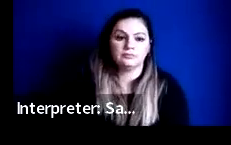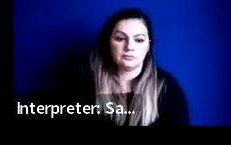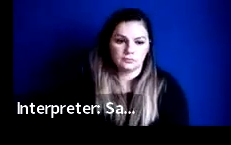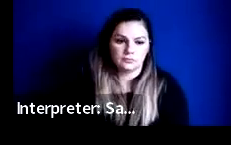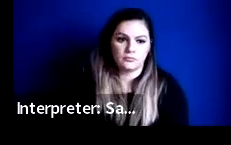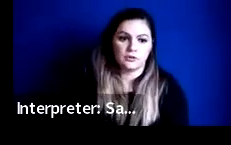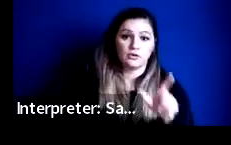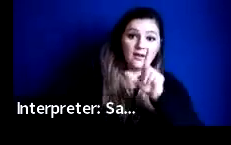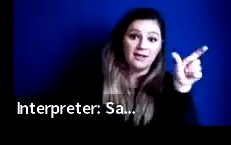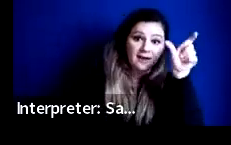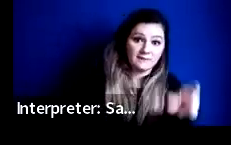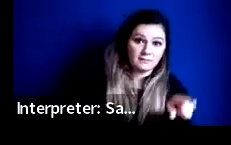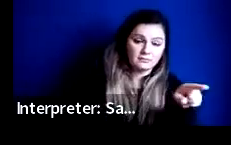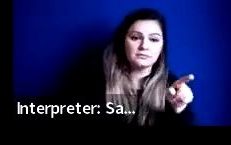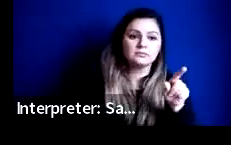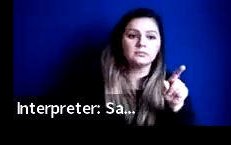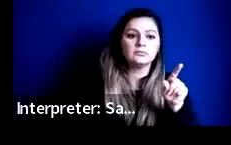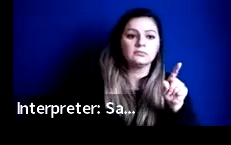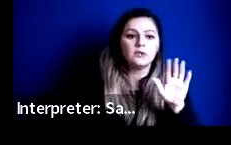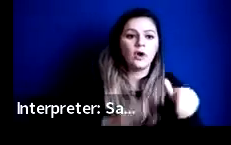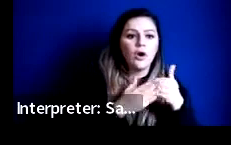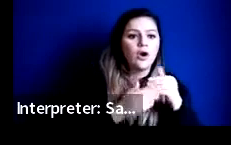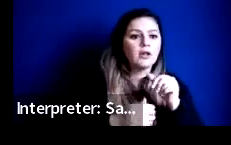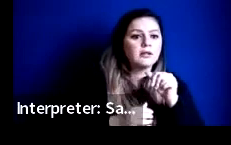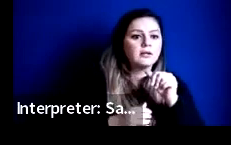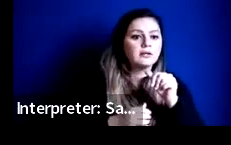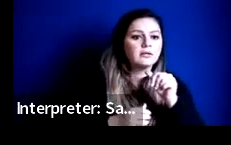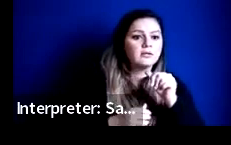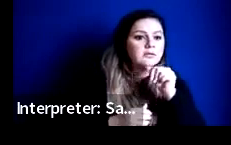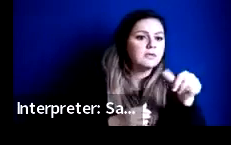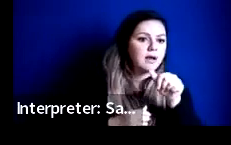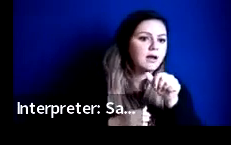all non-elderly adults with opioid use disorder. So it's about